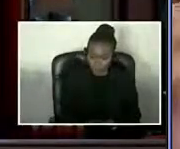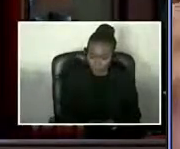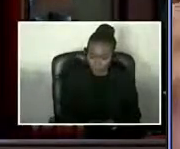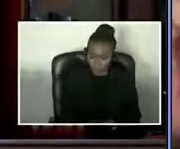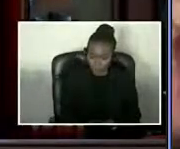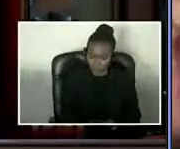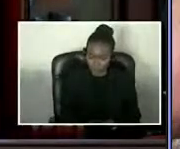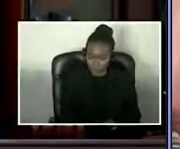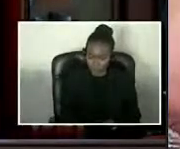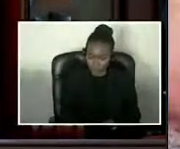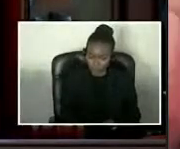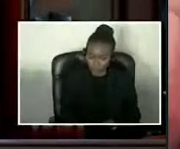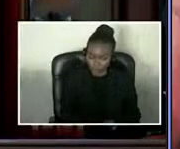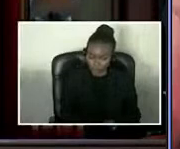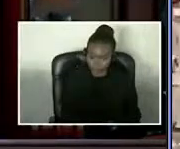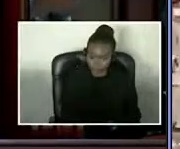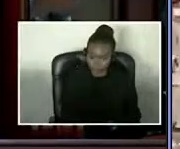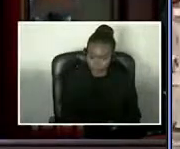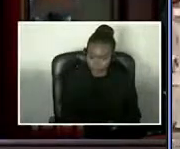um